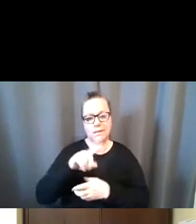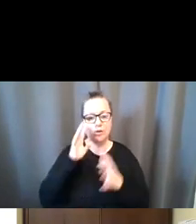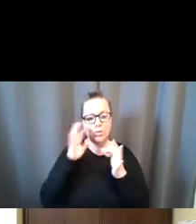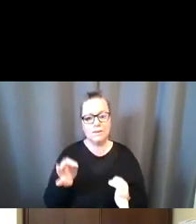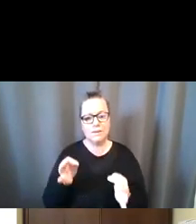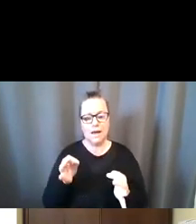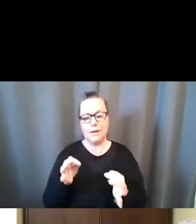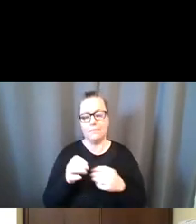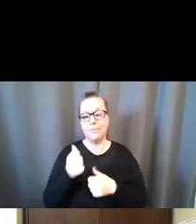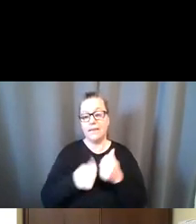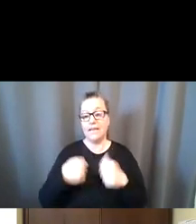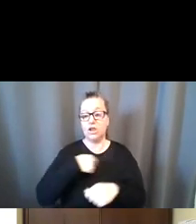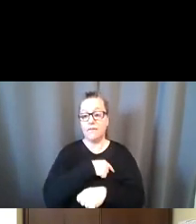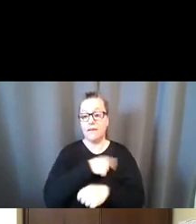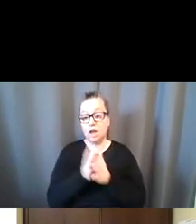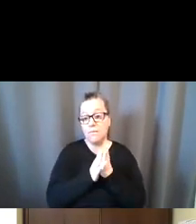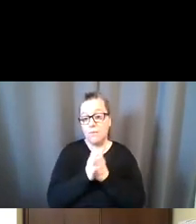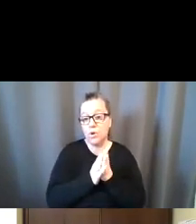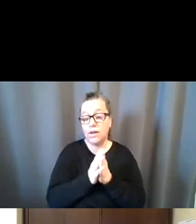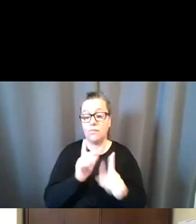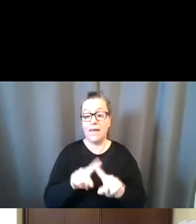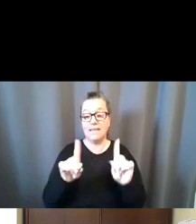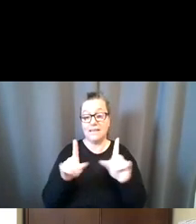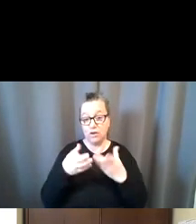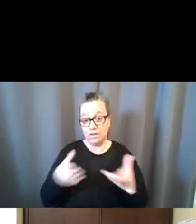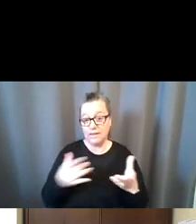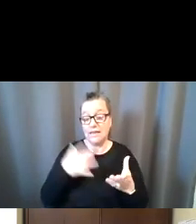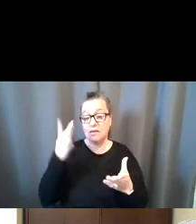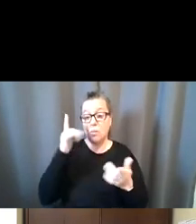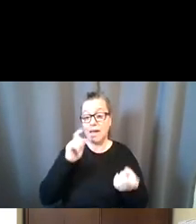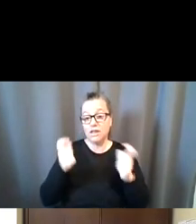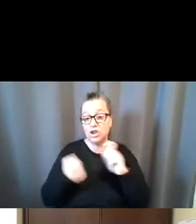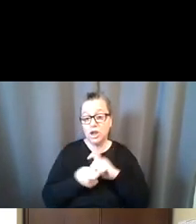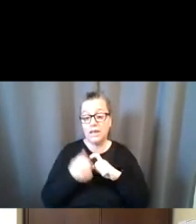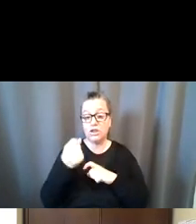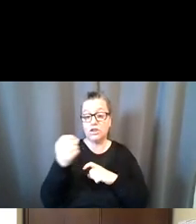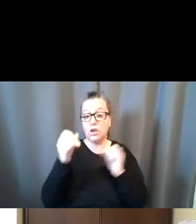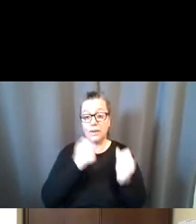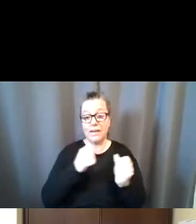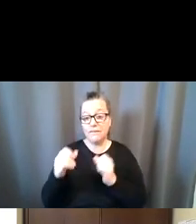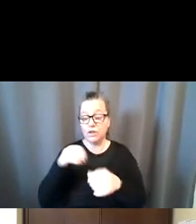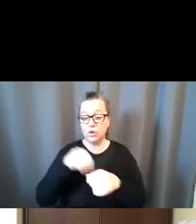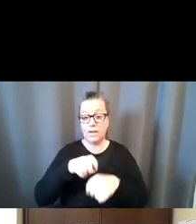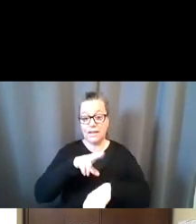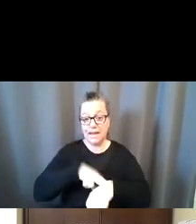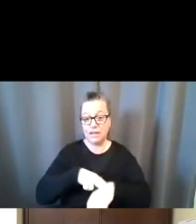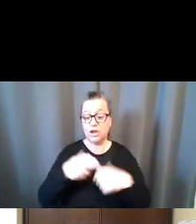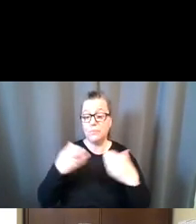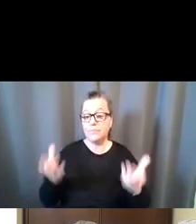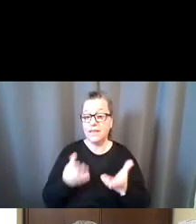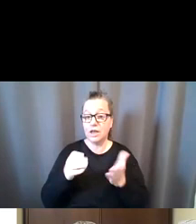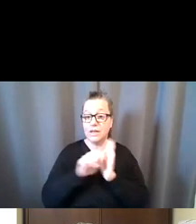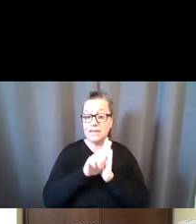Now, each of us are motivated by very different things, which is why change is so individual in nature. And here is an example